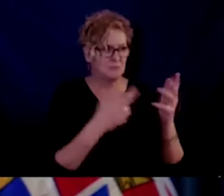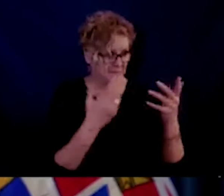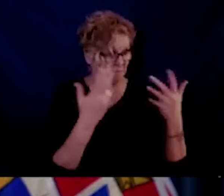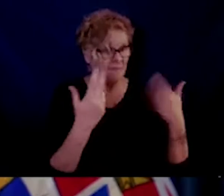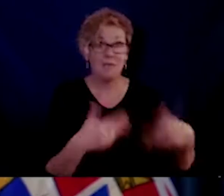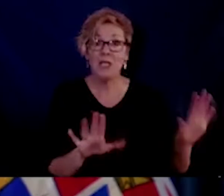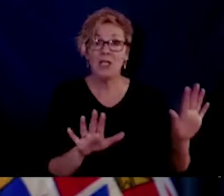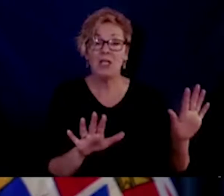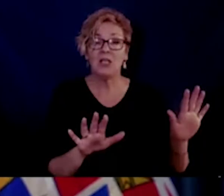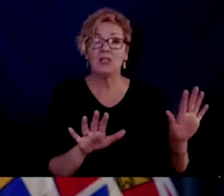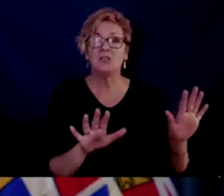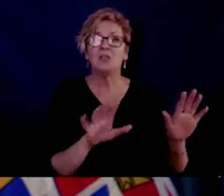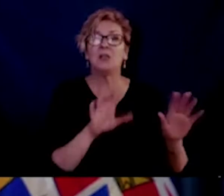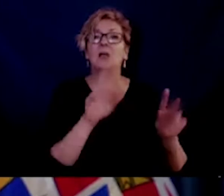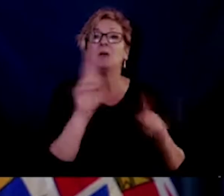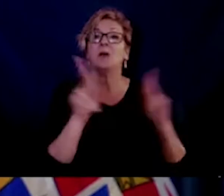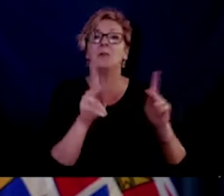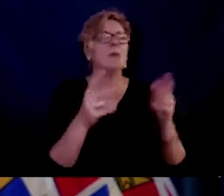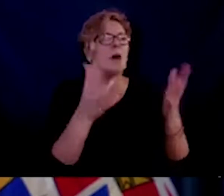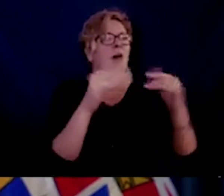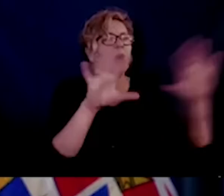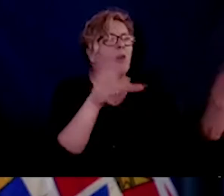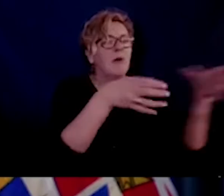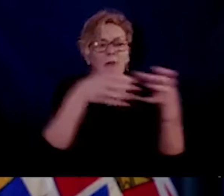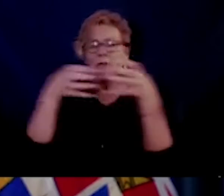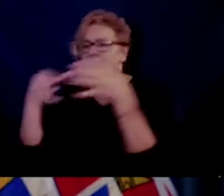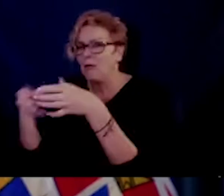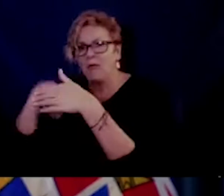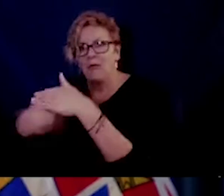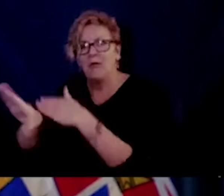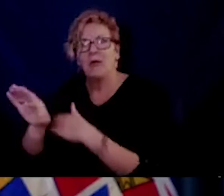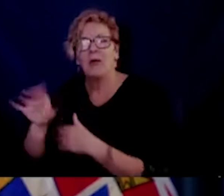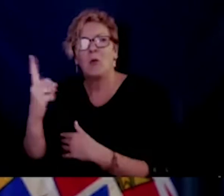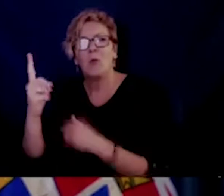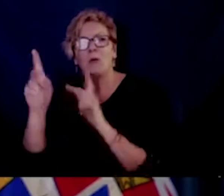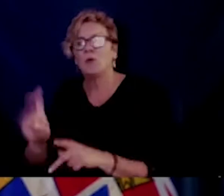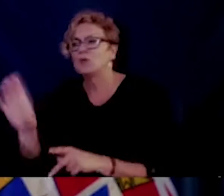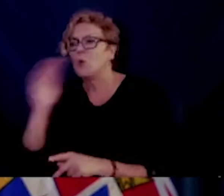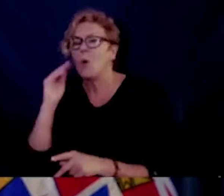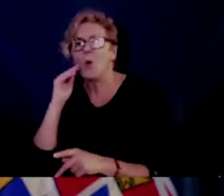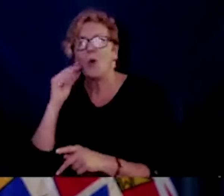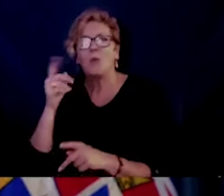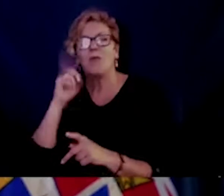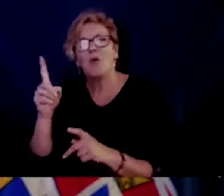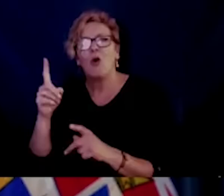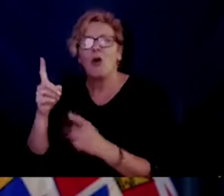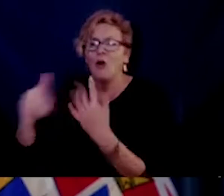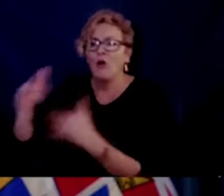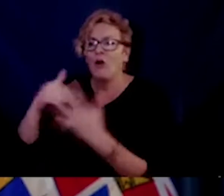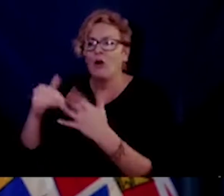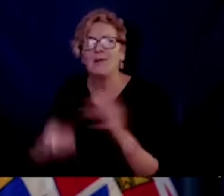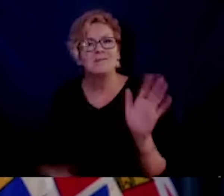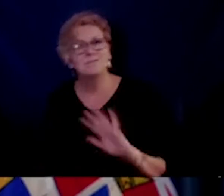that space to keep people safely separated and where we're seeing transmission. In addition, we